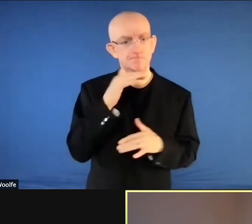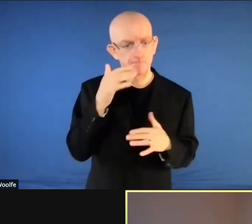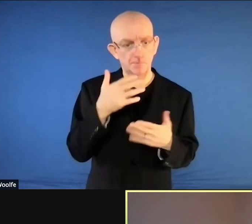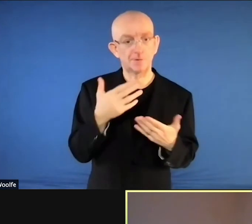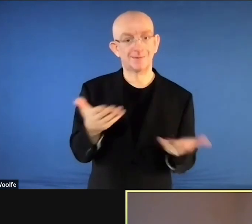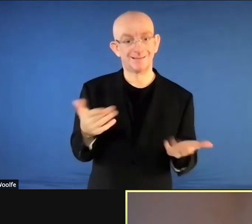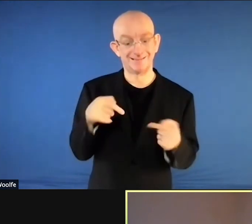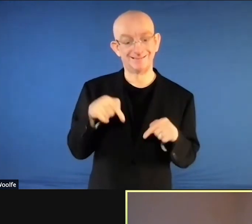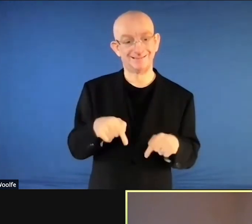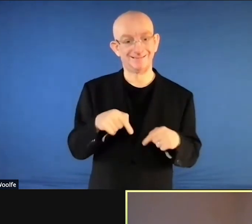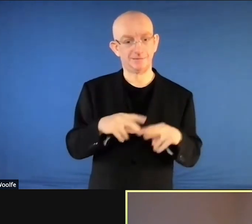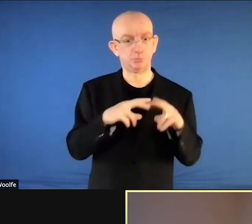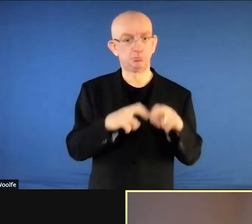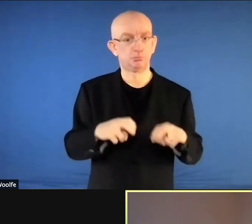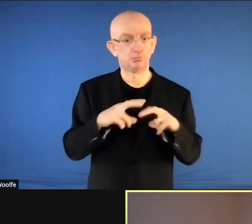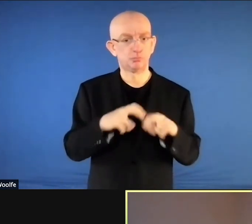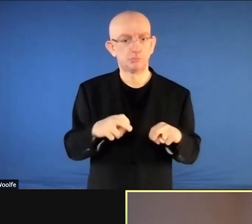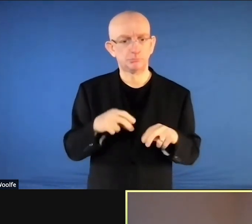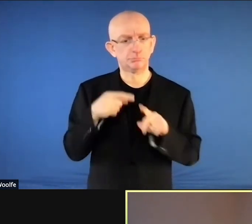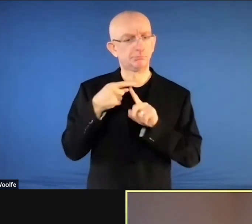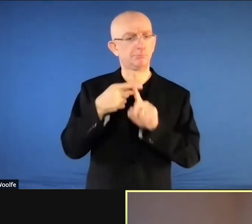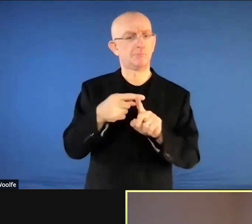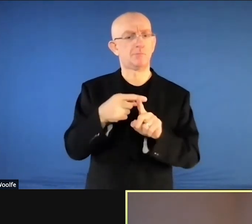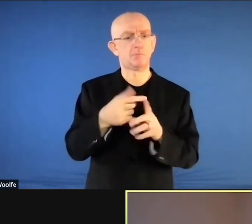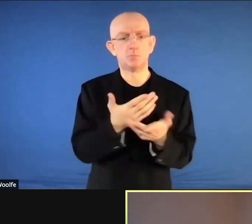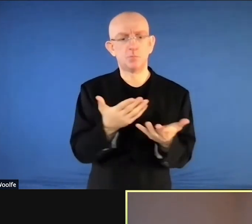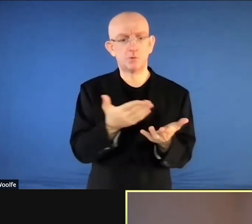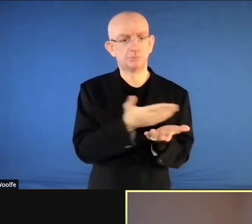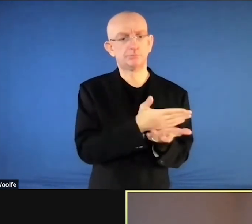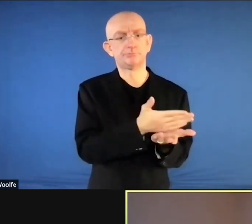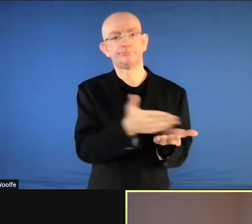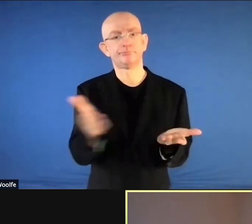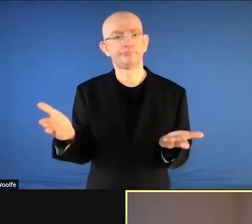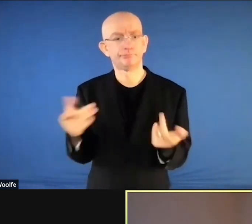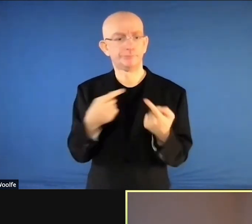even prior to any kind of publication.